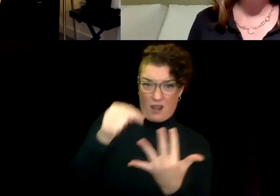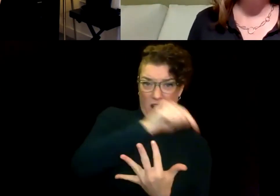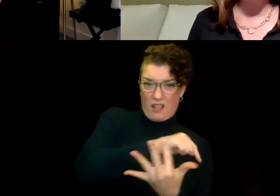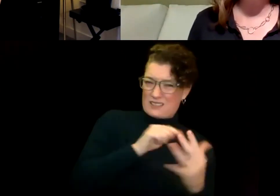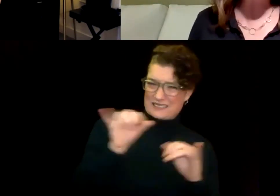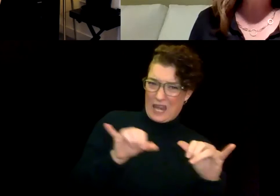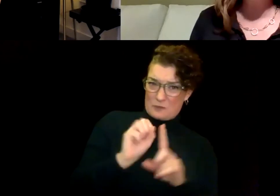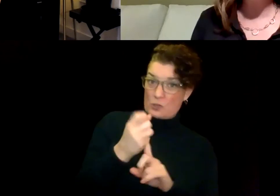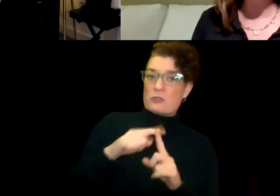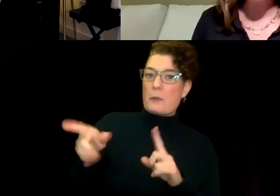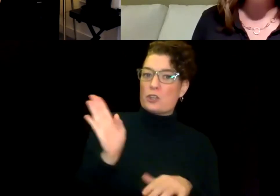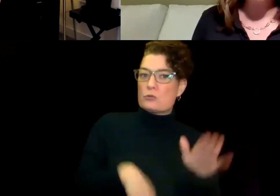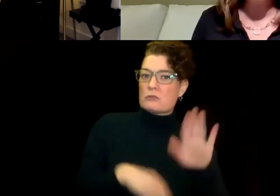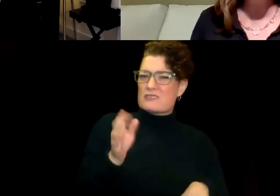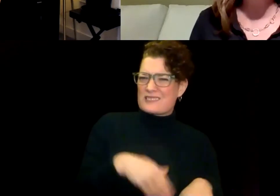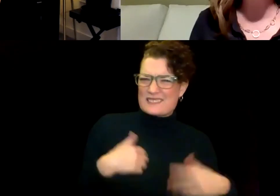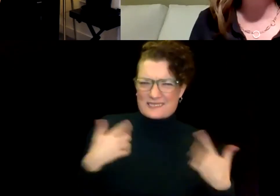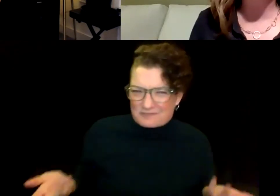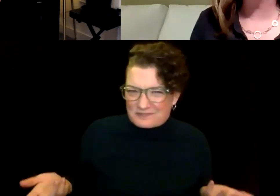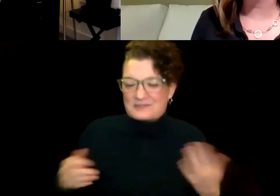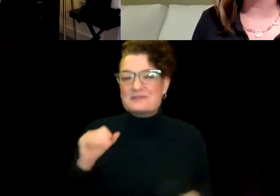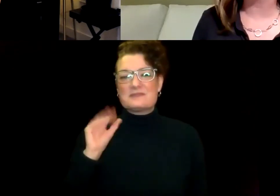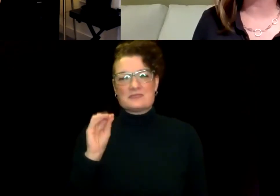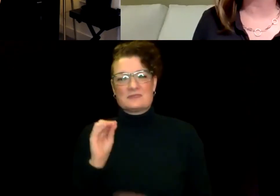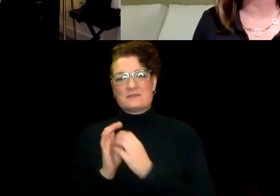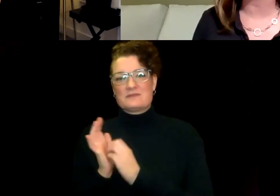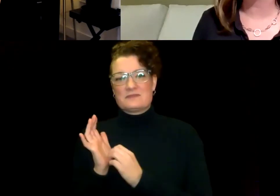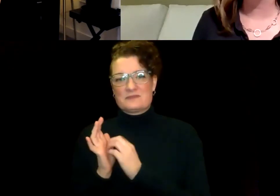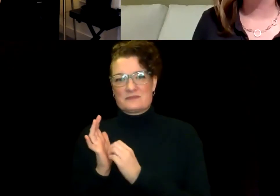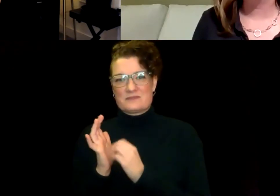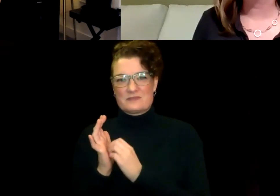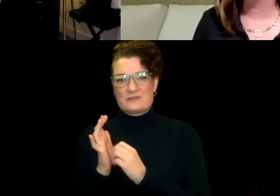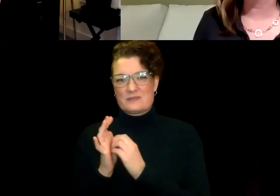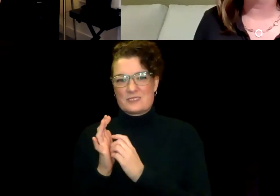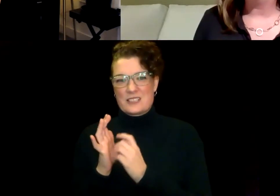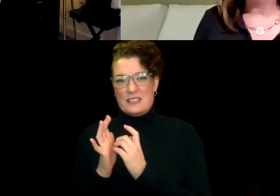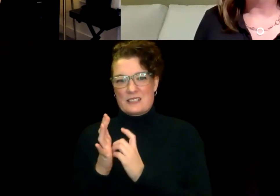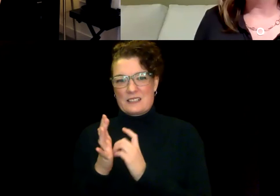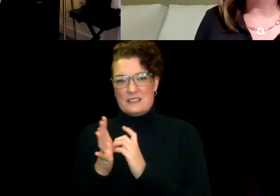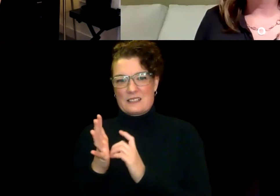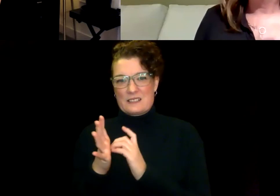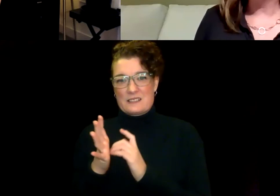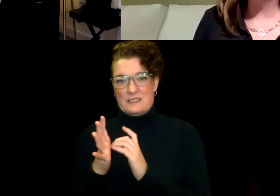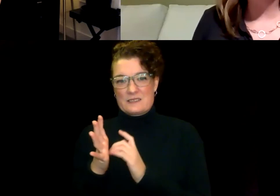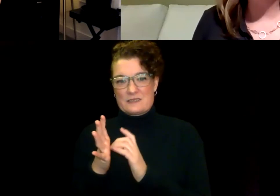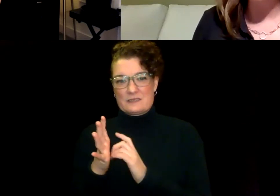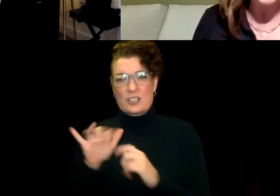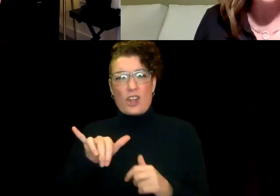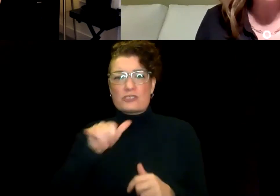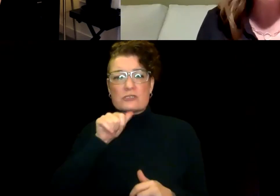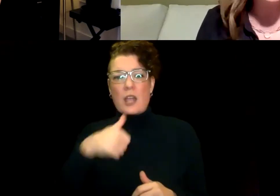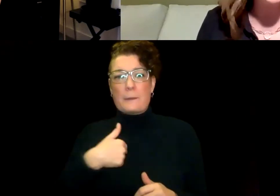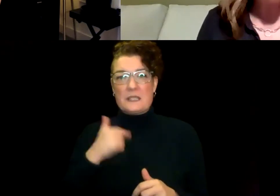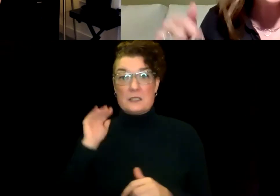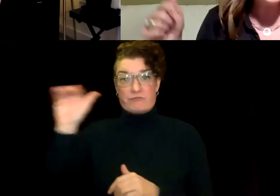And so if wasn't also me going to the insurance company and saying,